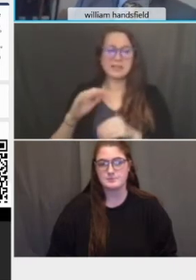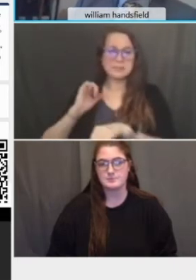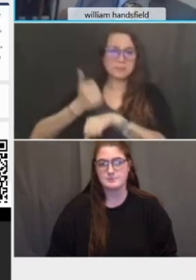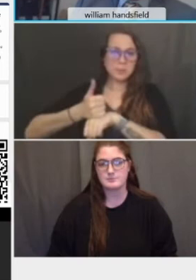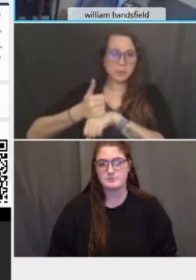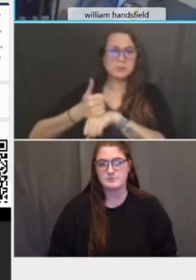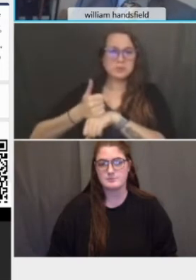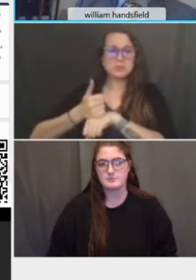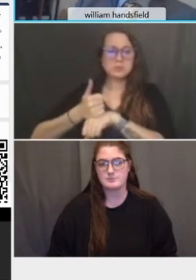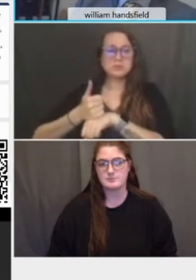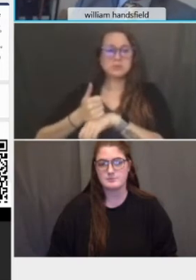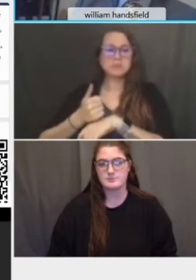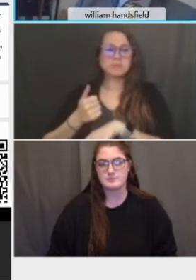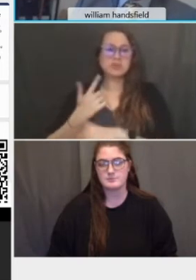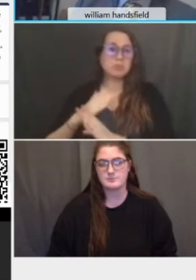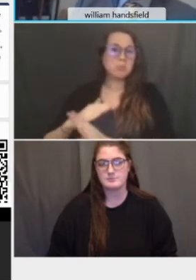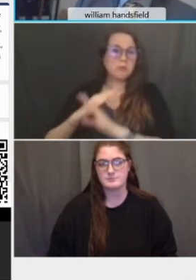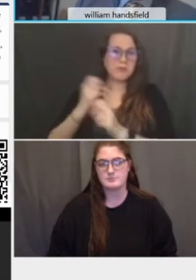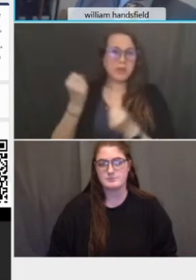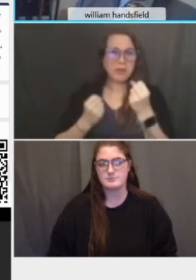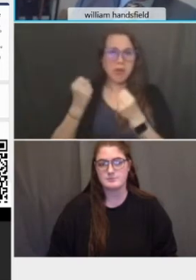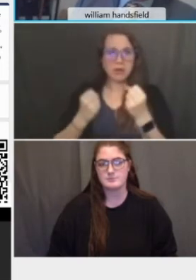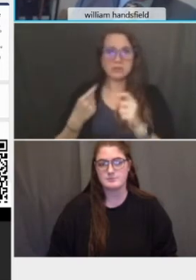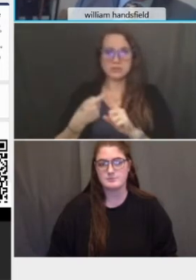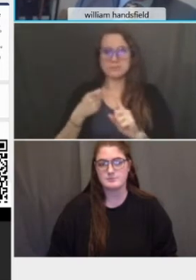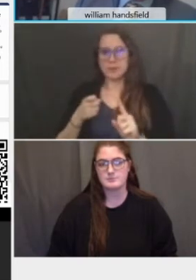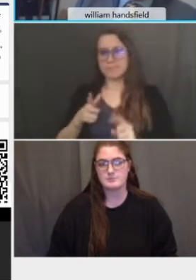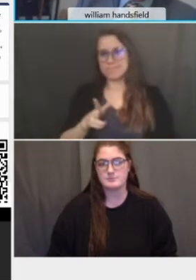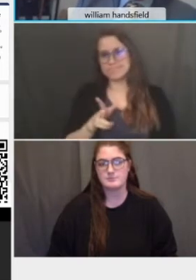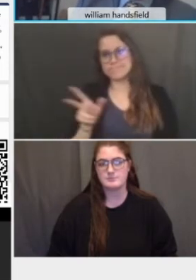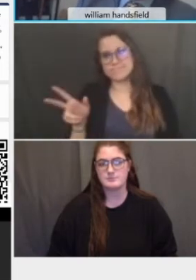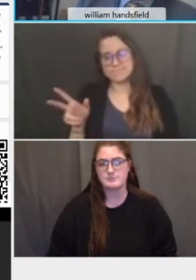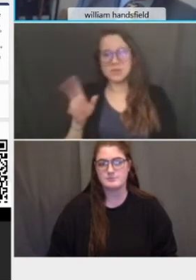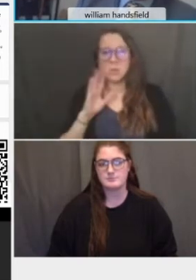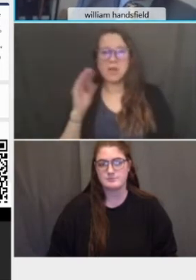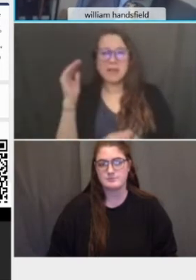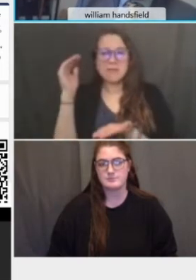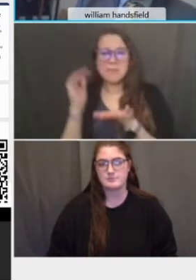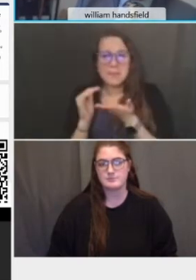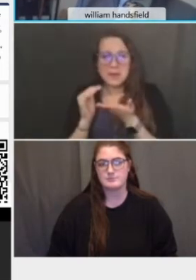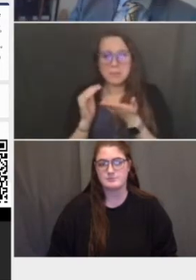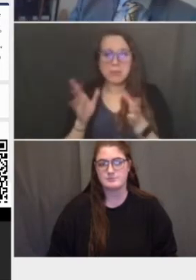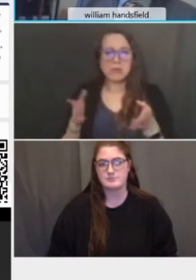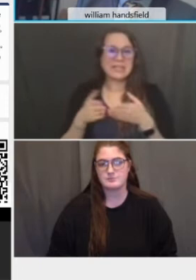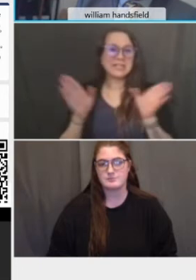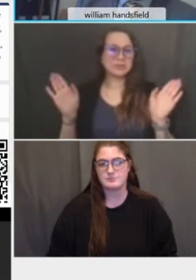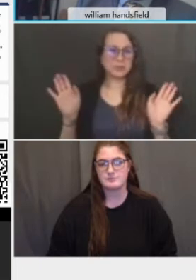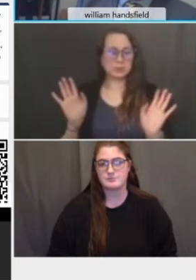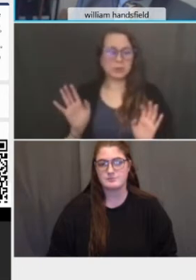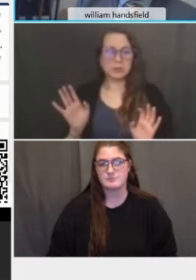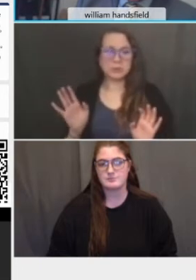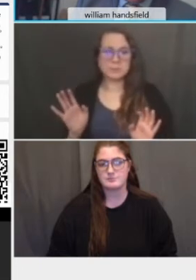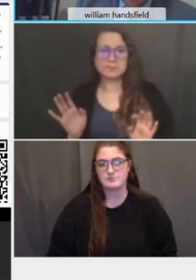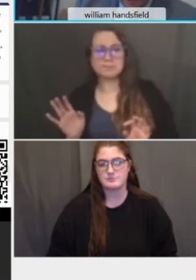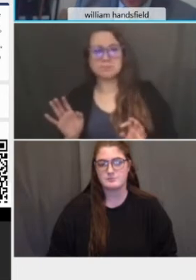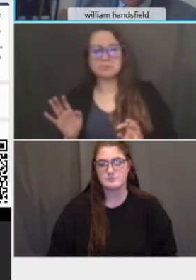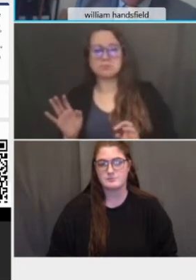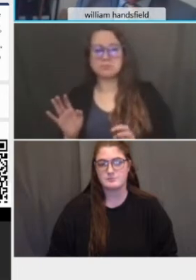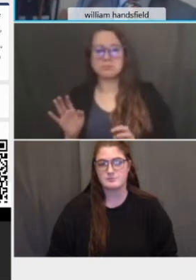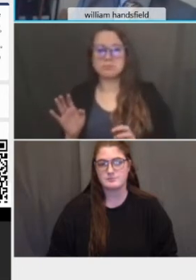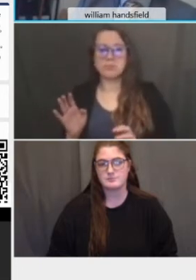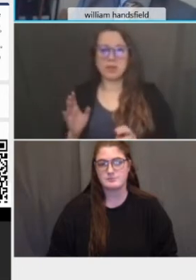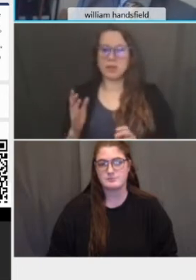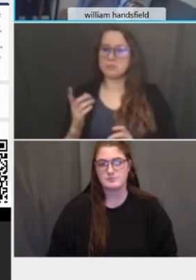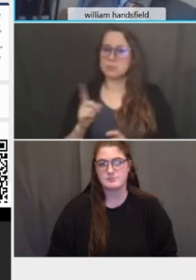openings, again, to prevent vehicles from getting in there. It'll be a sort of minimal amount generally. But we are very